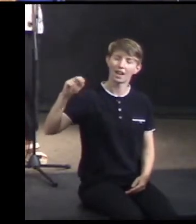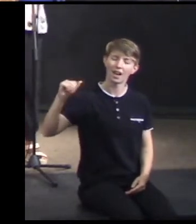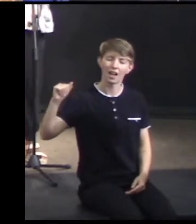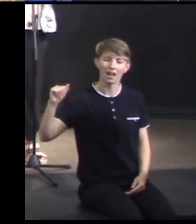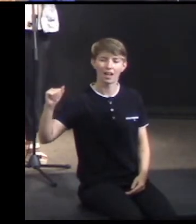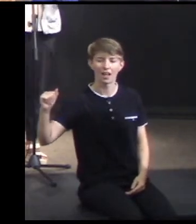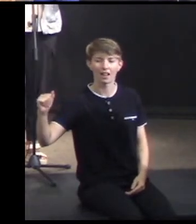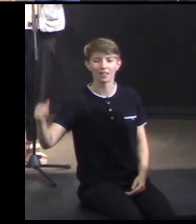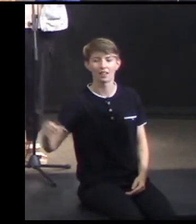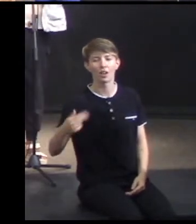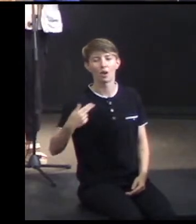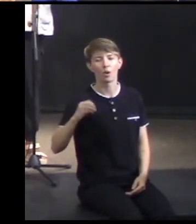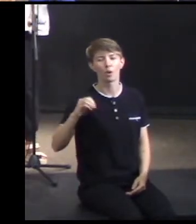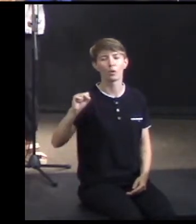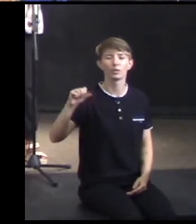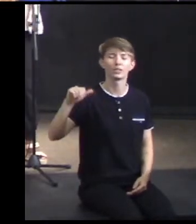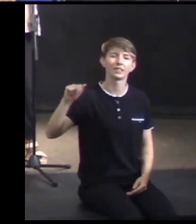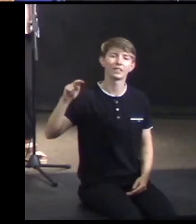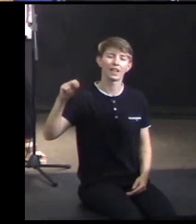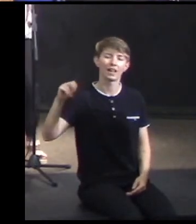hosanna,